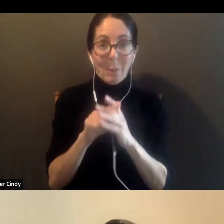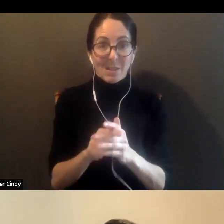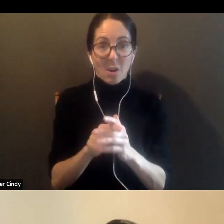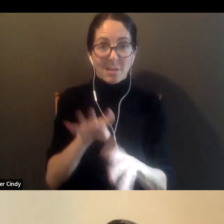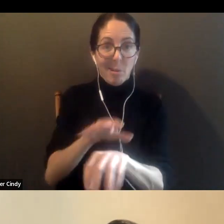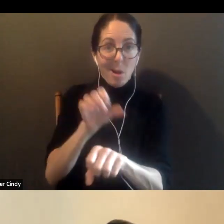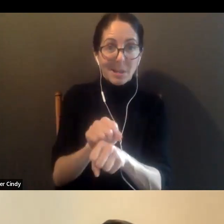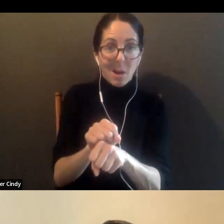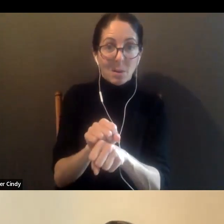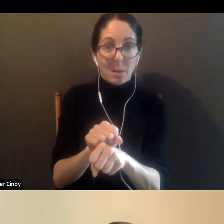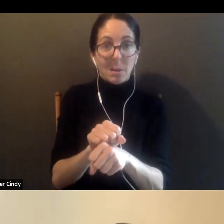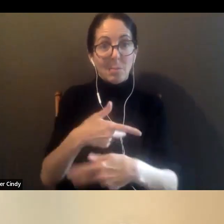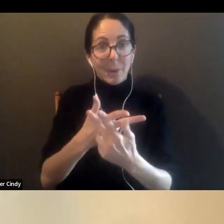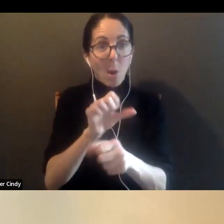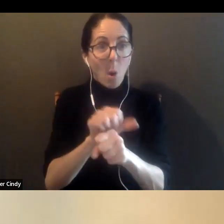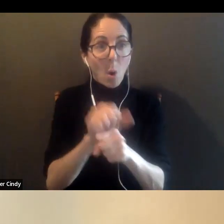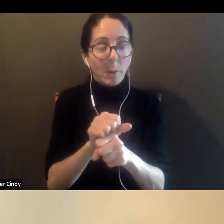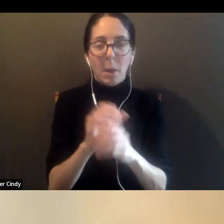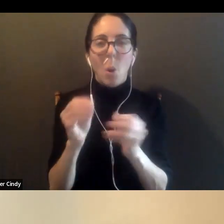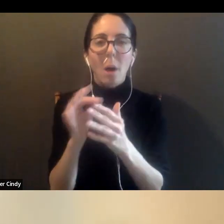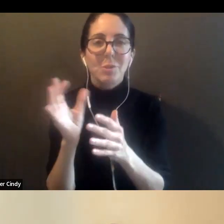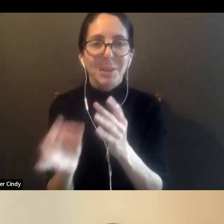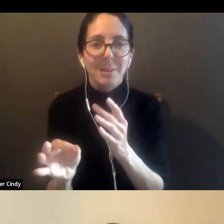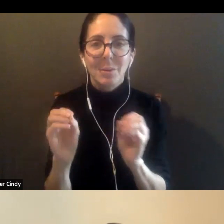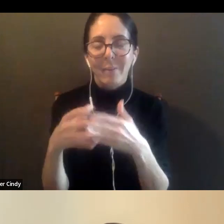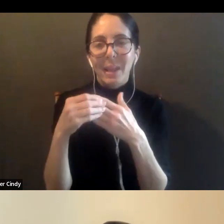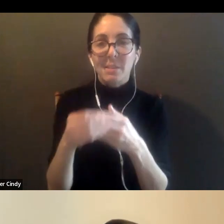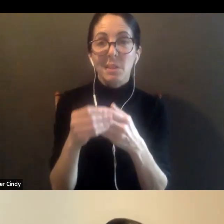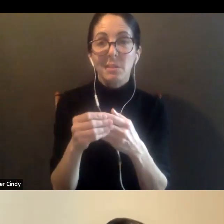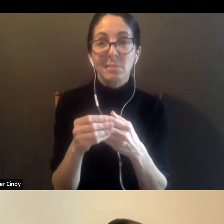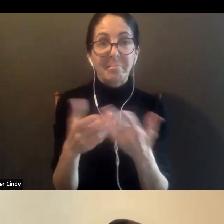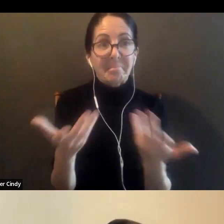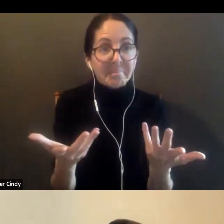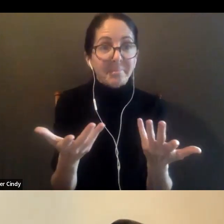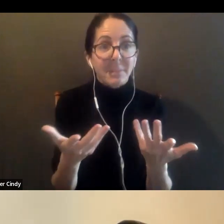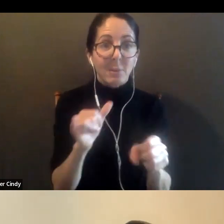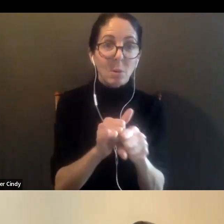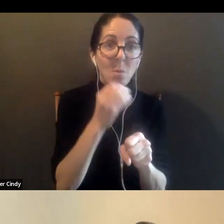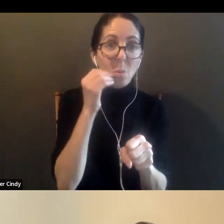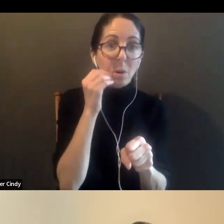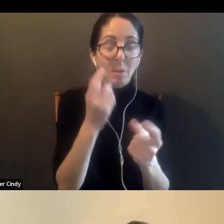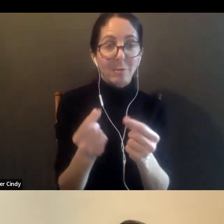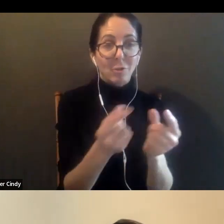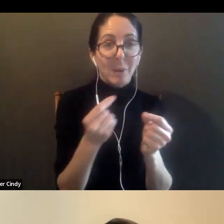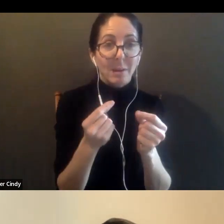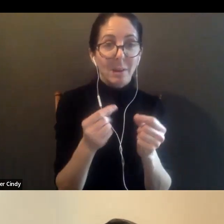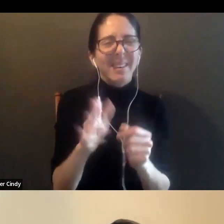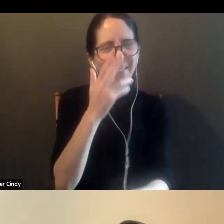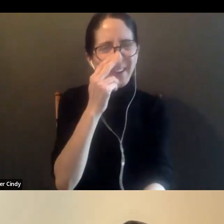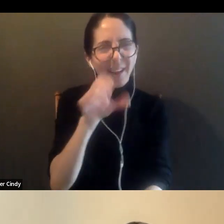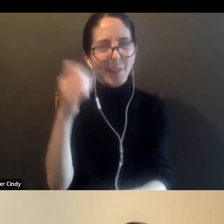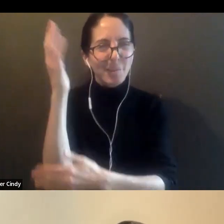We did it because we had to, right? And I think Christina made a comment about remote work being an accommodation,